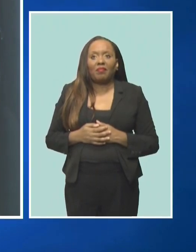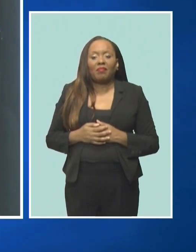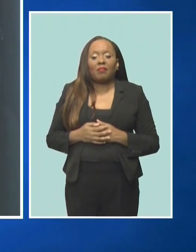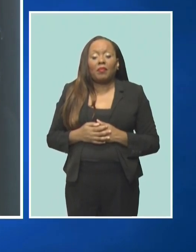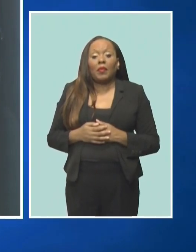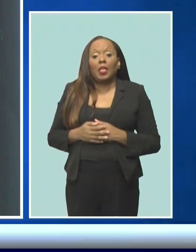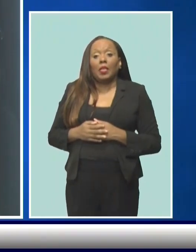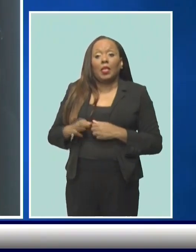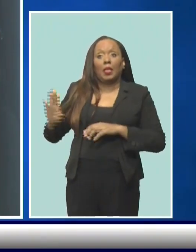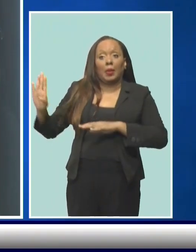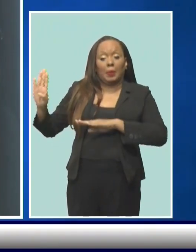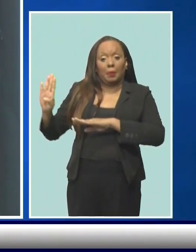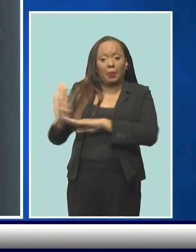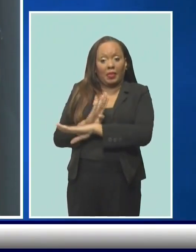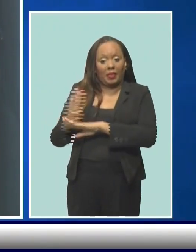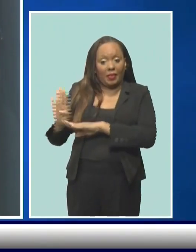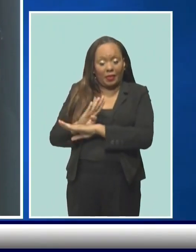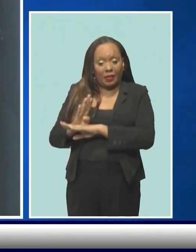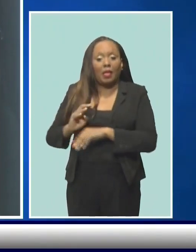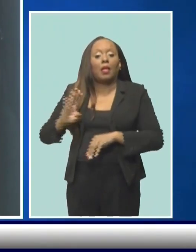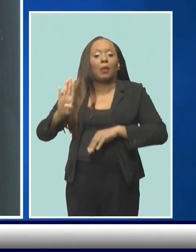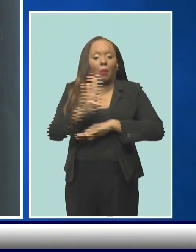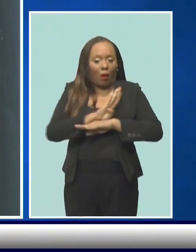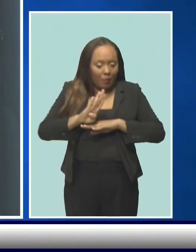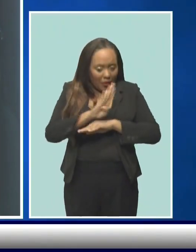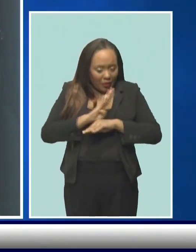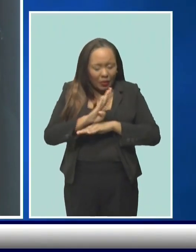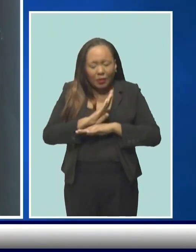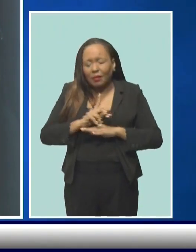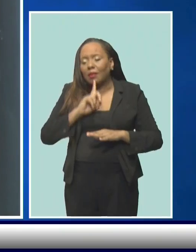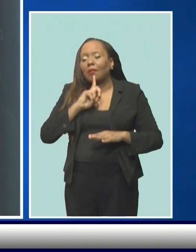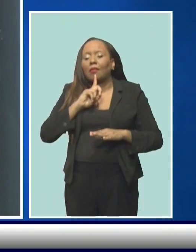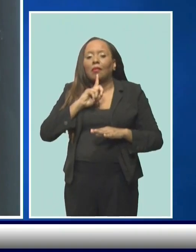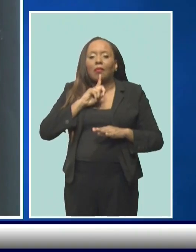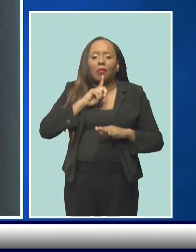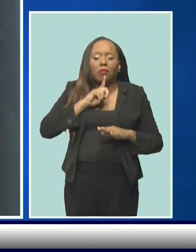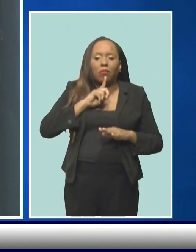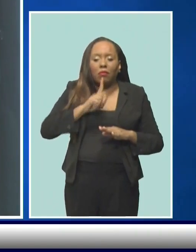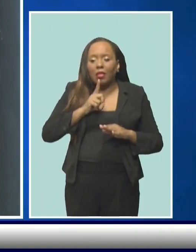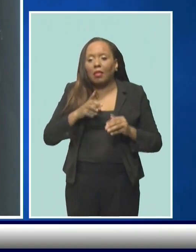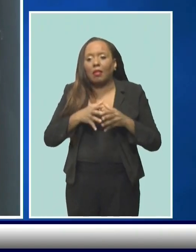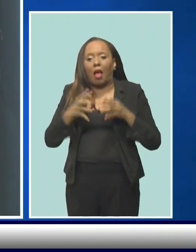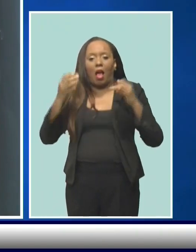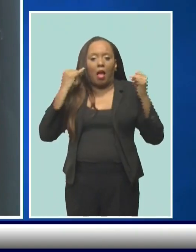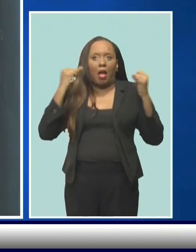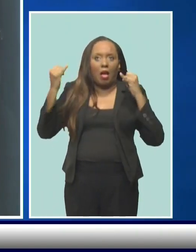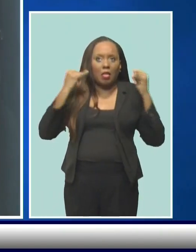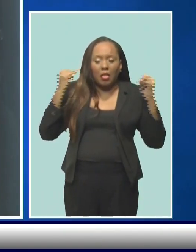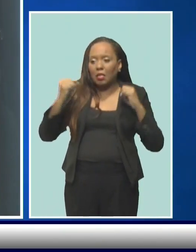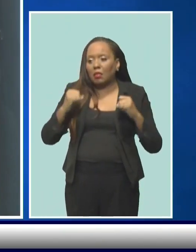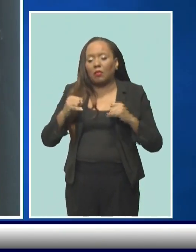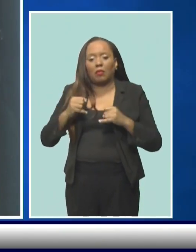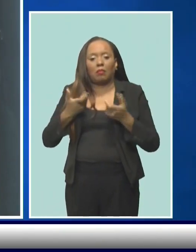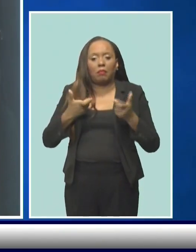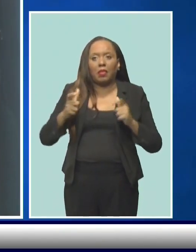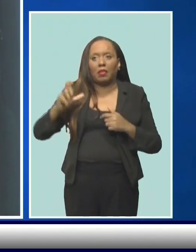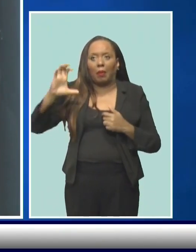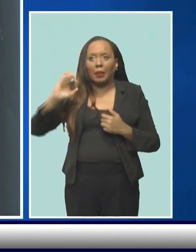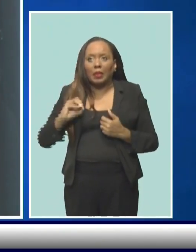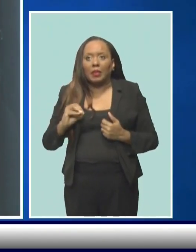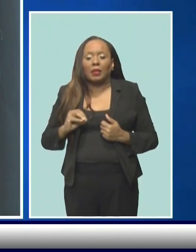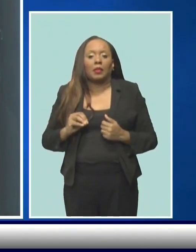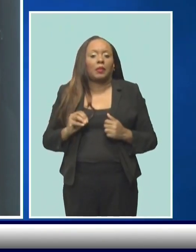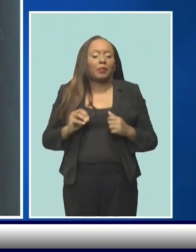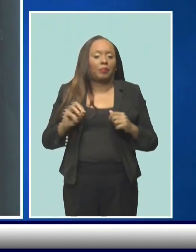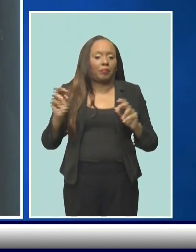into consideration much of what you've said, and so we have taken the full sweep of large companies like those that